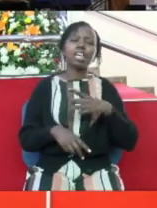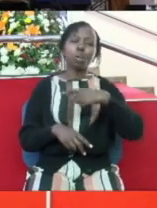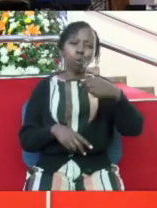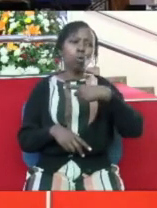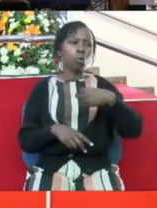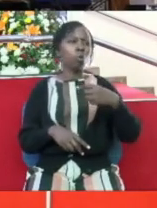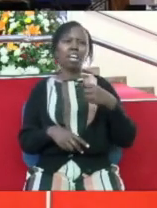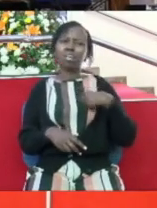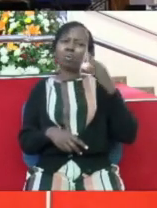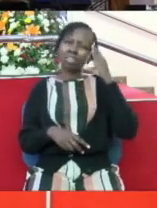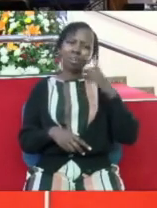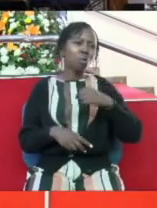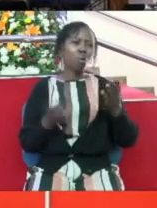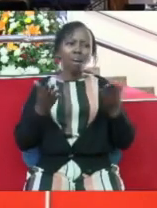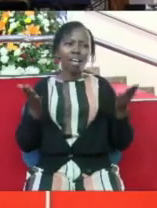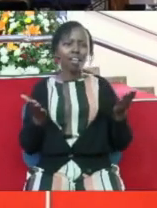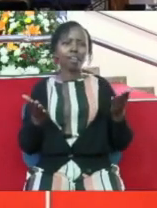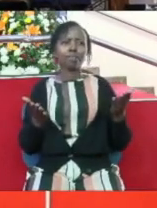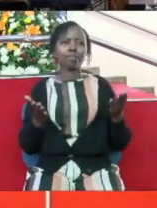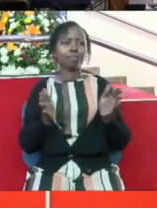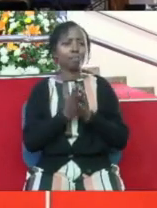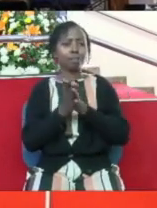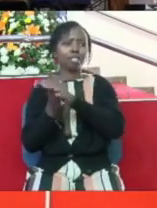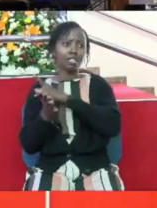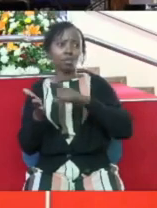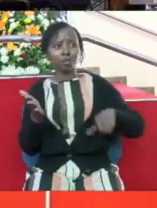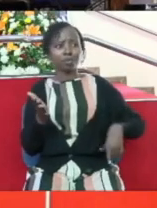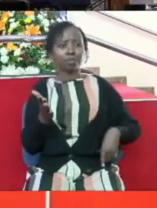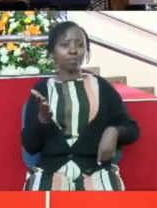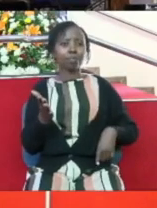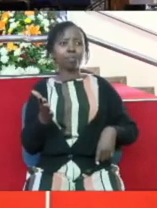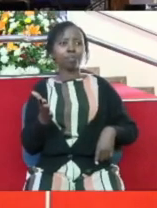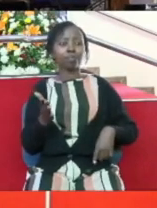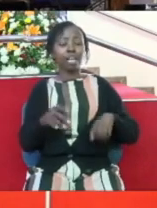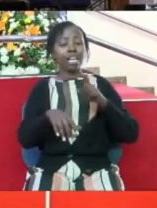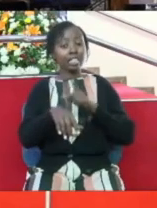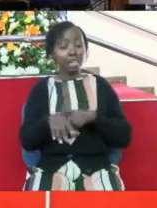you are wondering where mnaenda wapi. Praise the name of the Lord. Amen. Time is